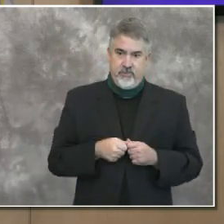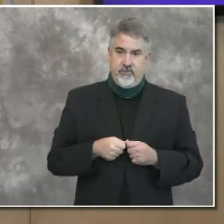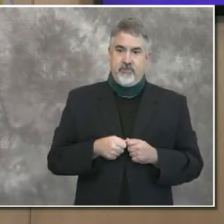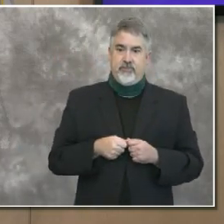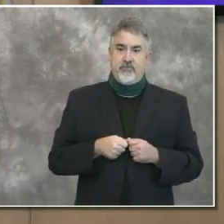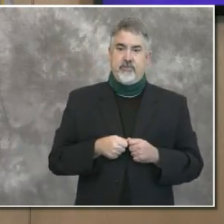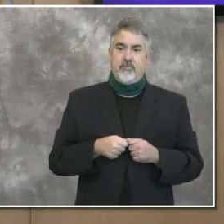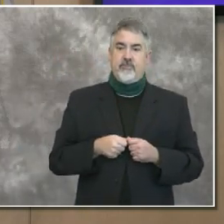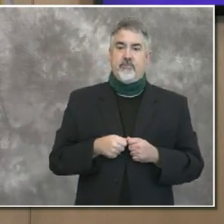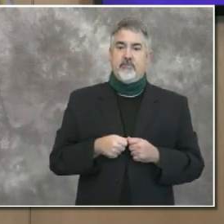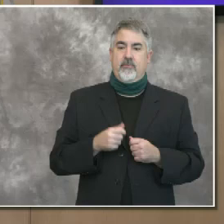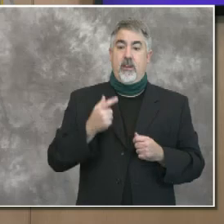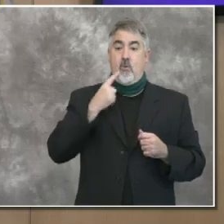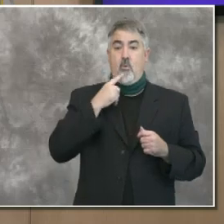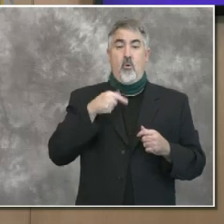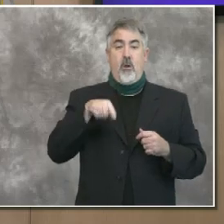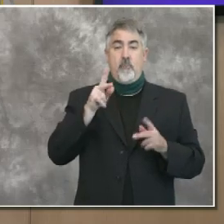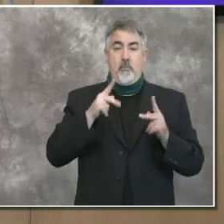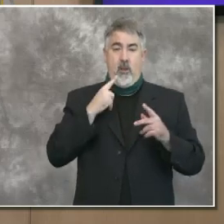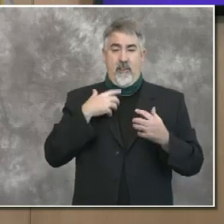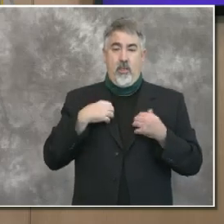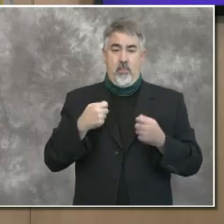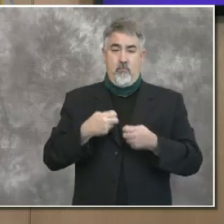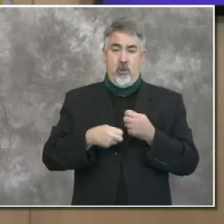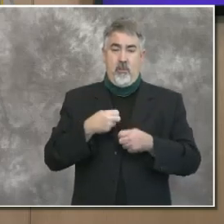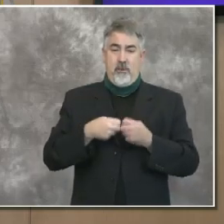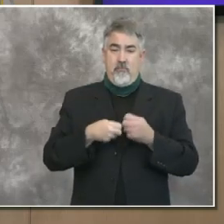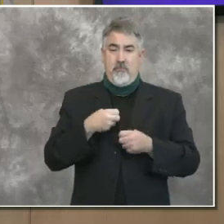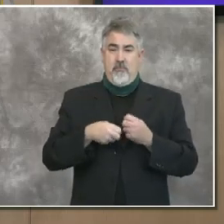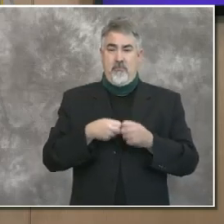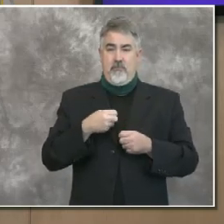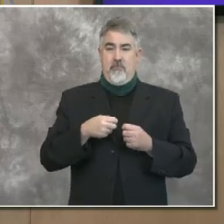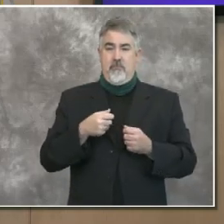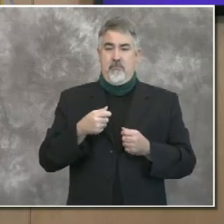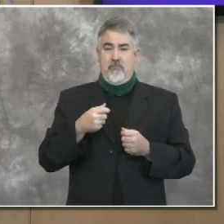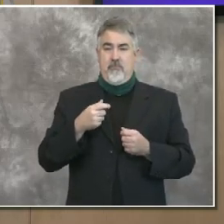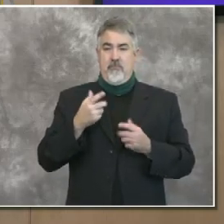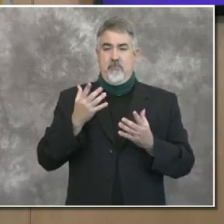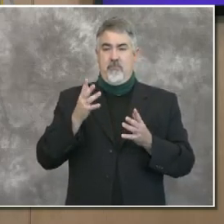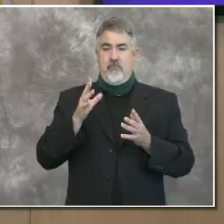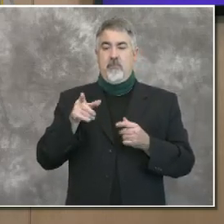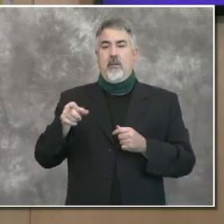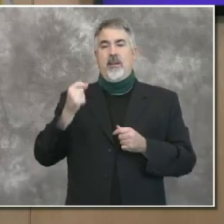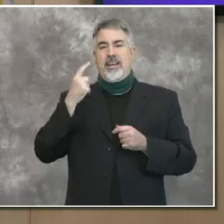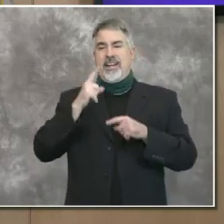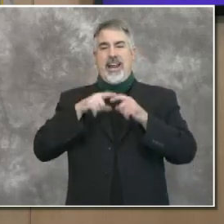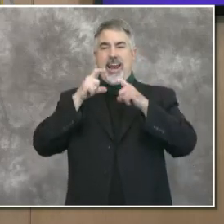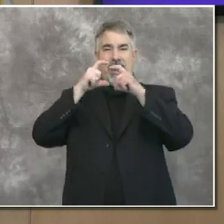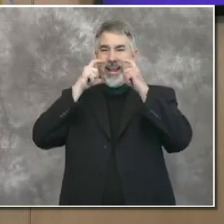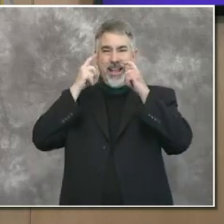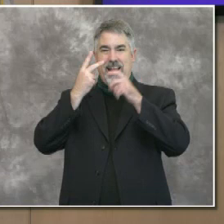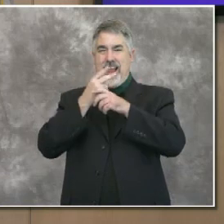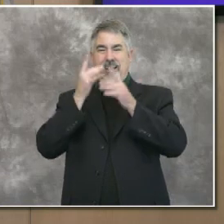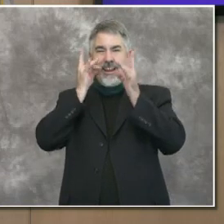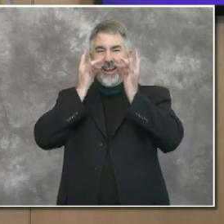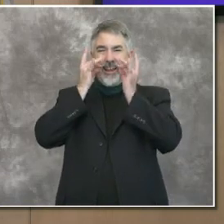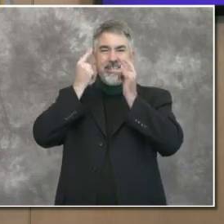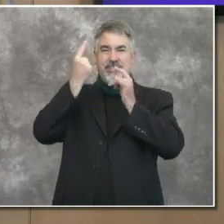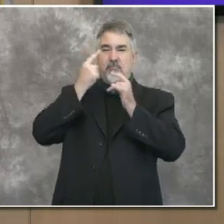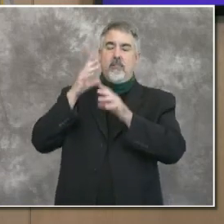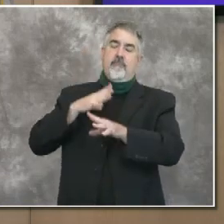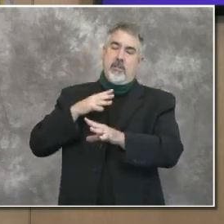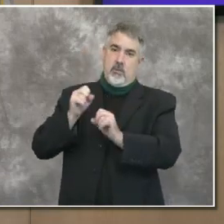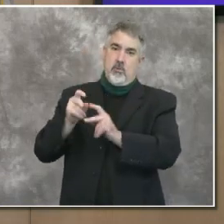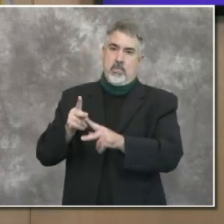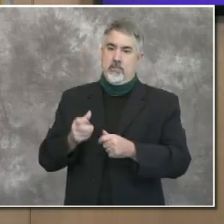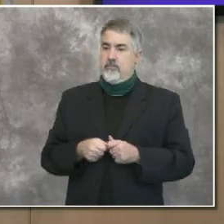health condition where their doctor does not recommend that they have facial covering, we understand that and we respect that. So I hope